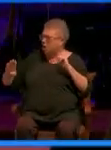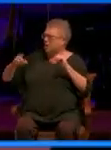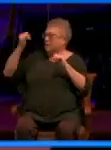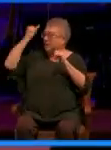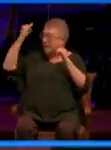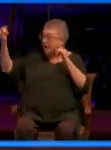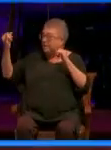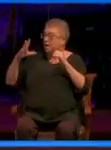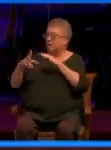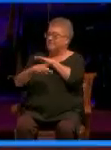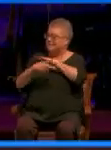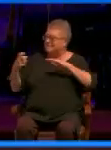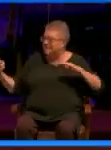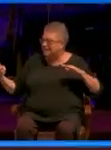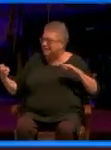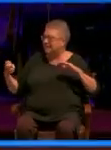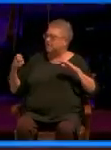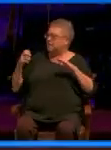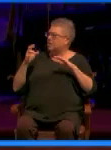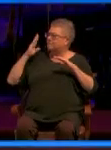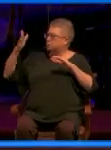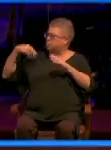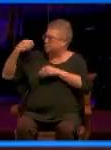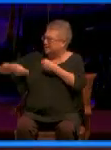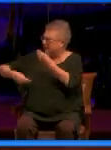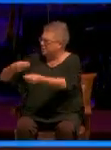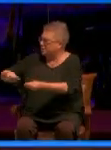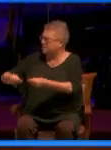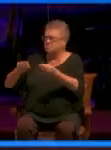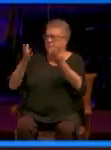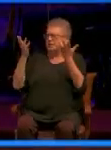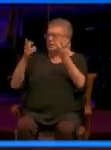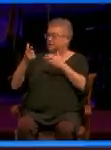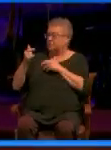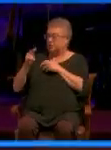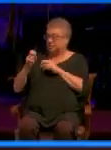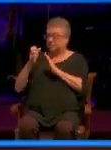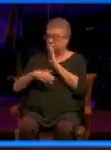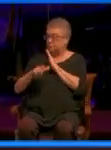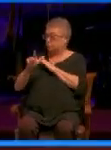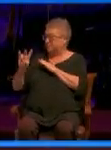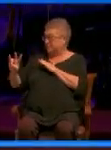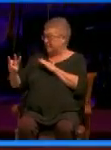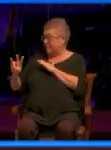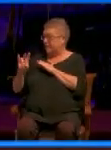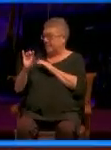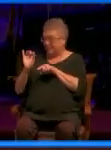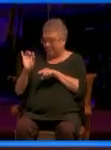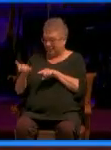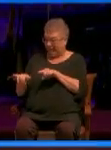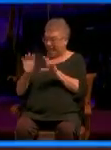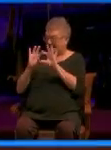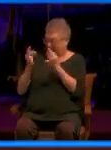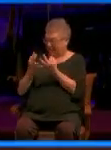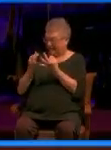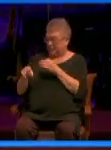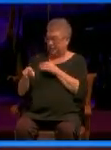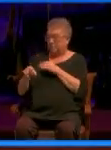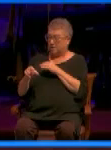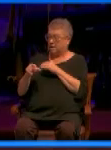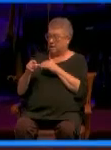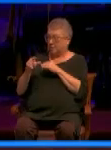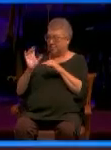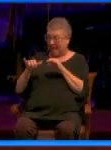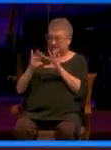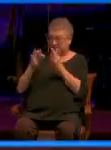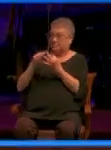of stealing one's inheritance. I mean, in Genesis chapter 27, this family, mind you, the family